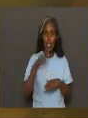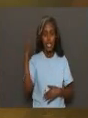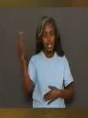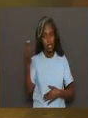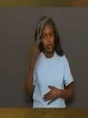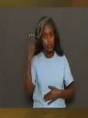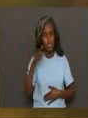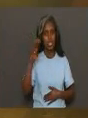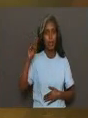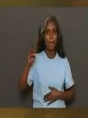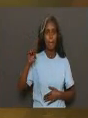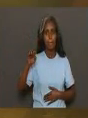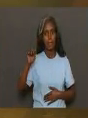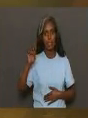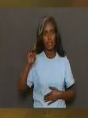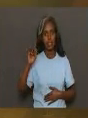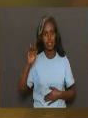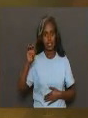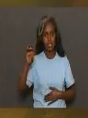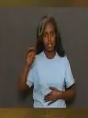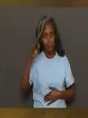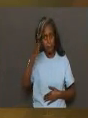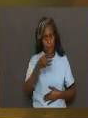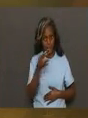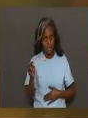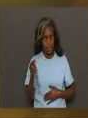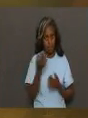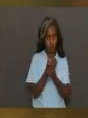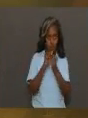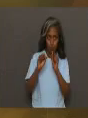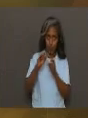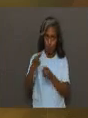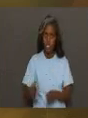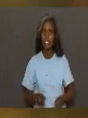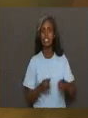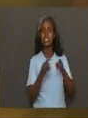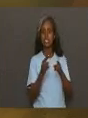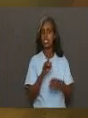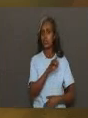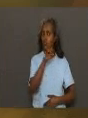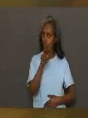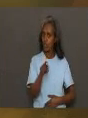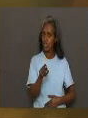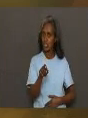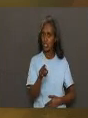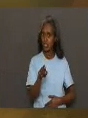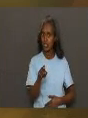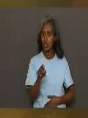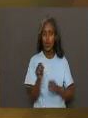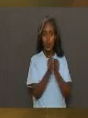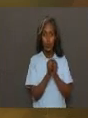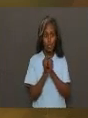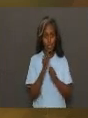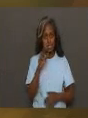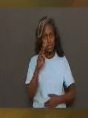using matrices to solve systems of equations with